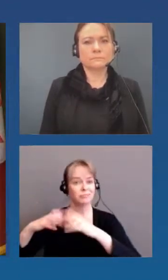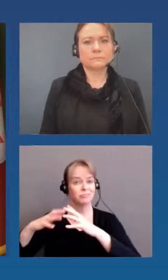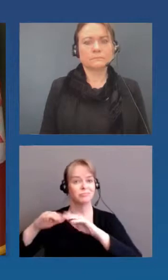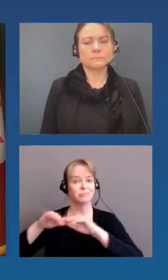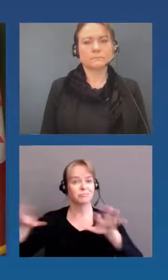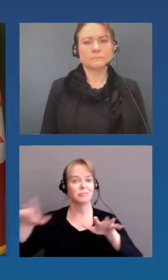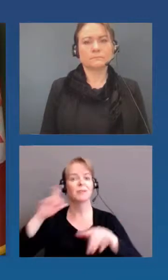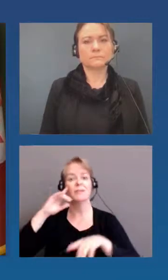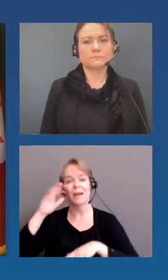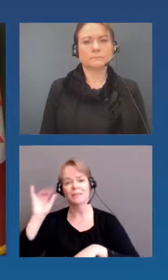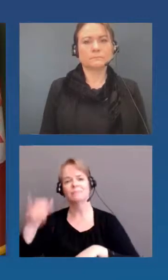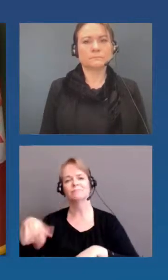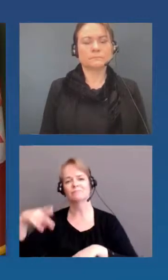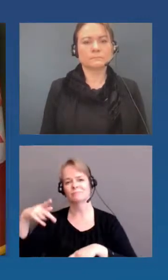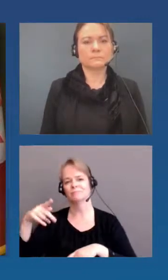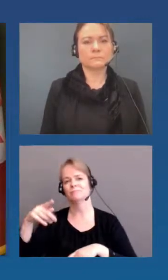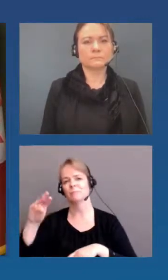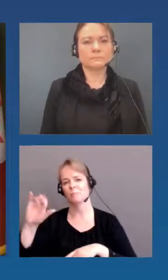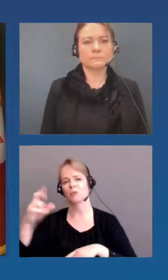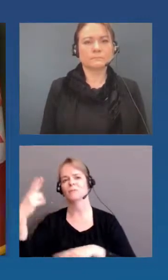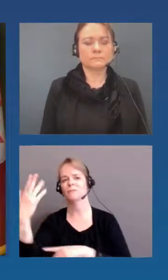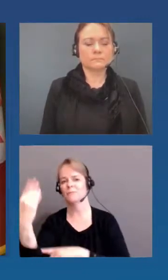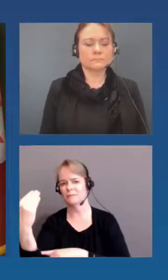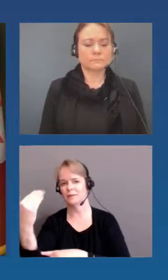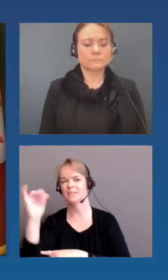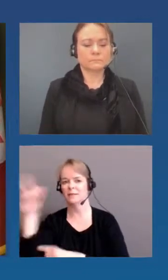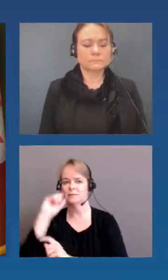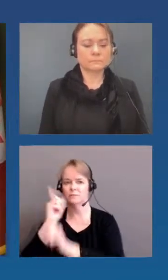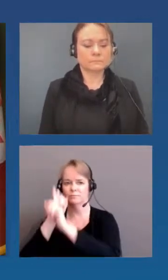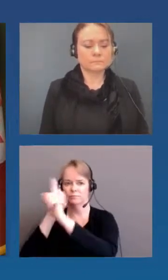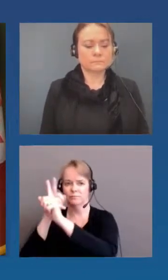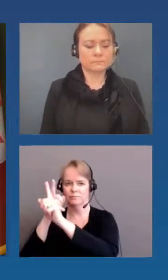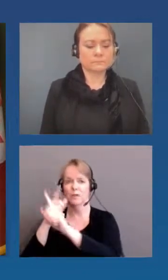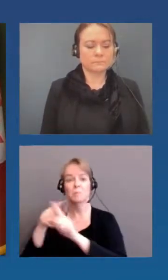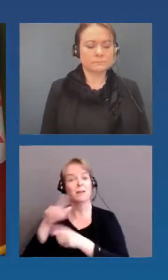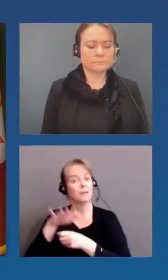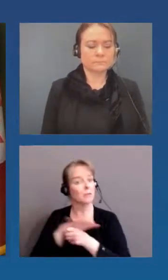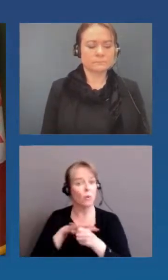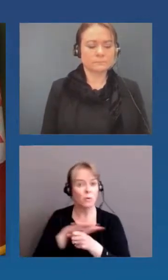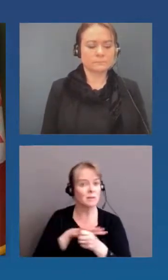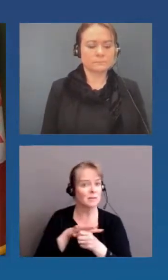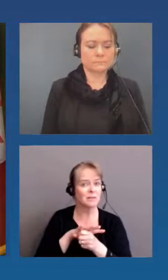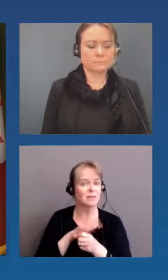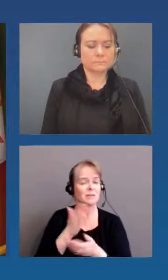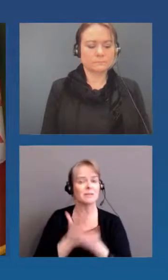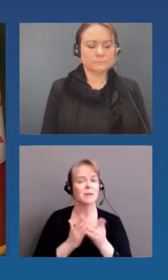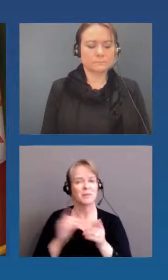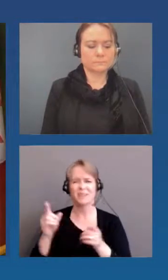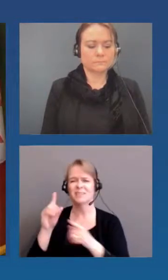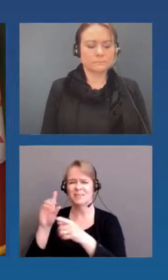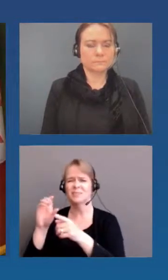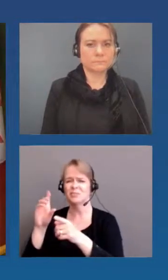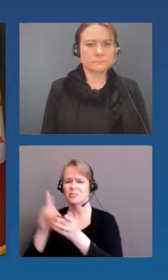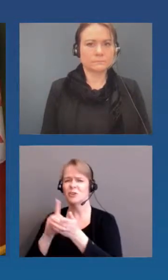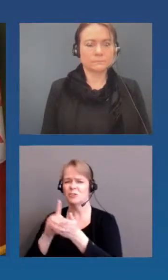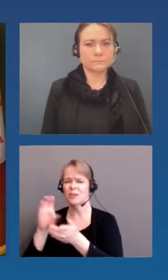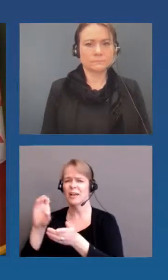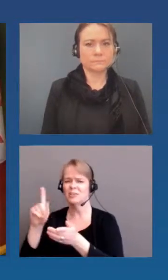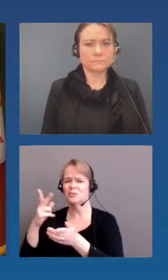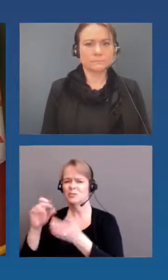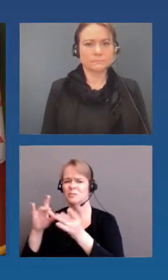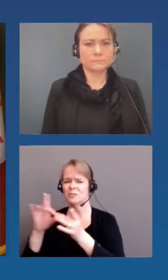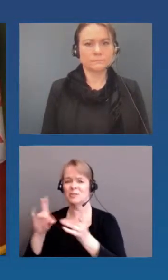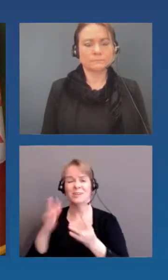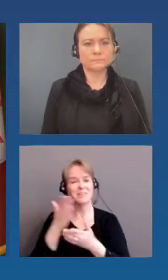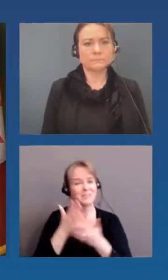Locally, we identified, and Dr. Etches was quite clear that some of these high-risk groups, and over 90s now,